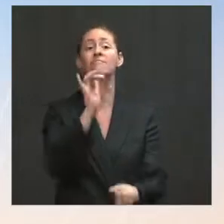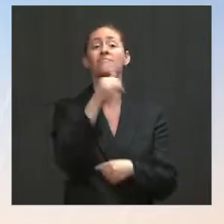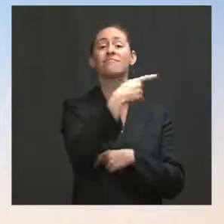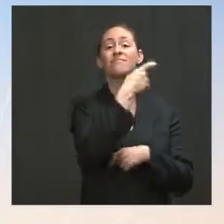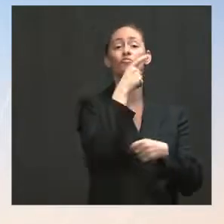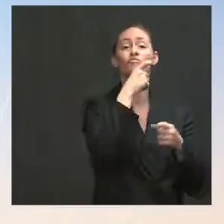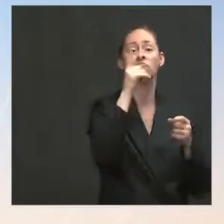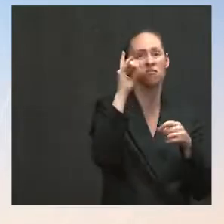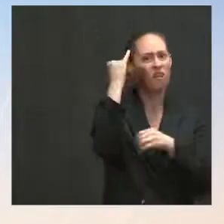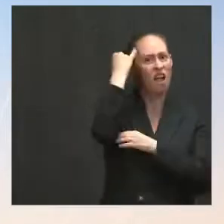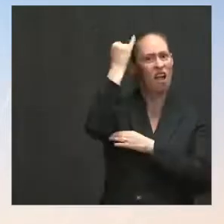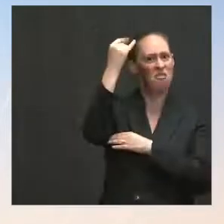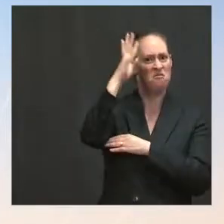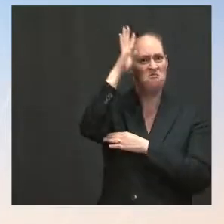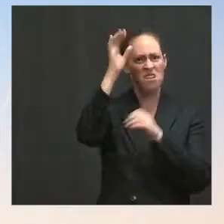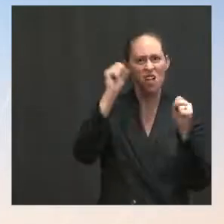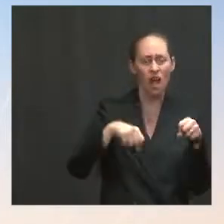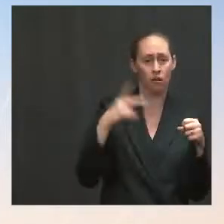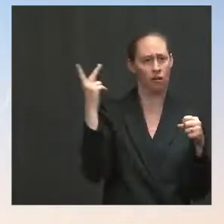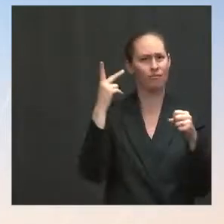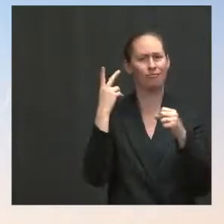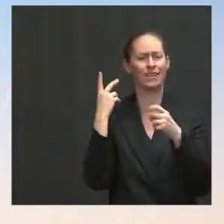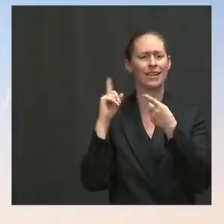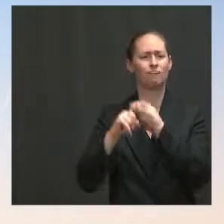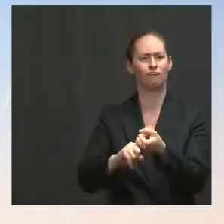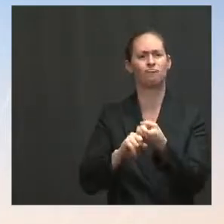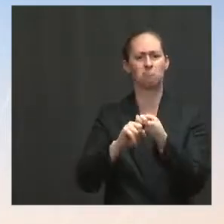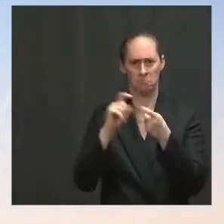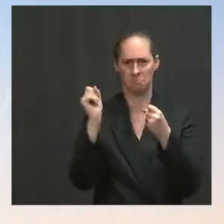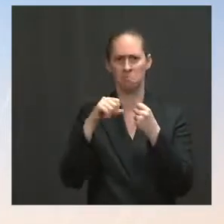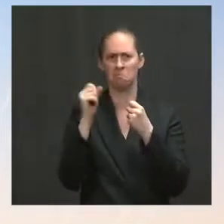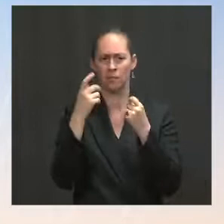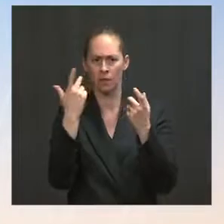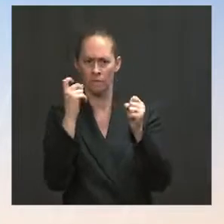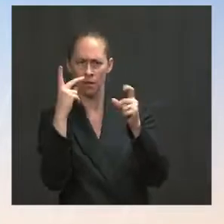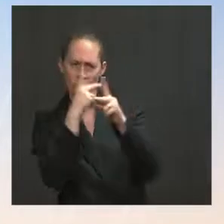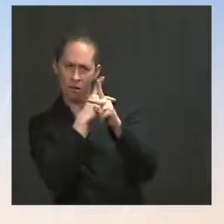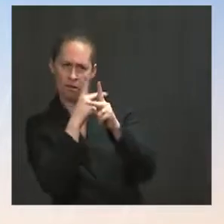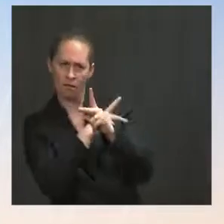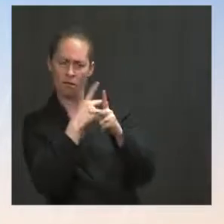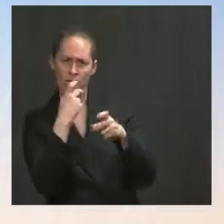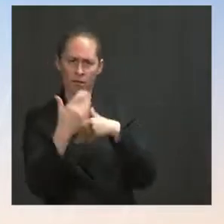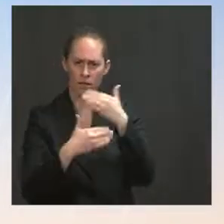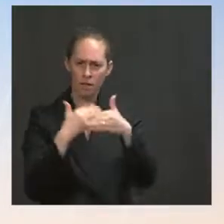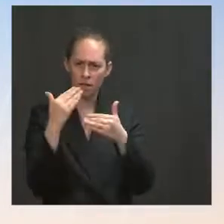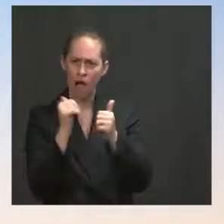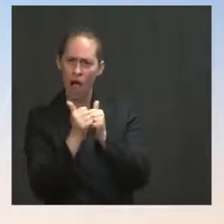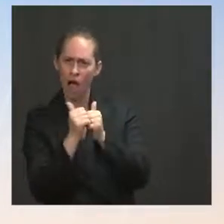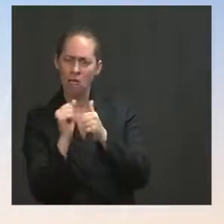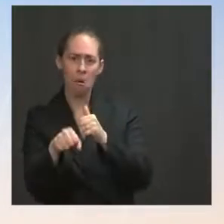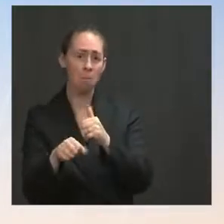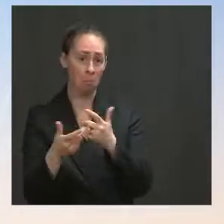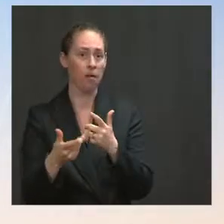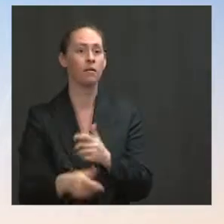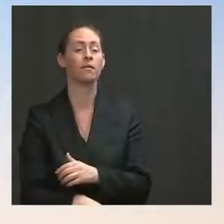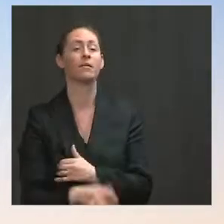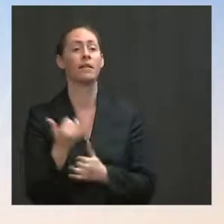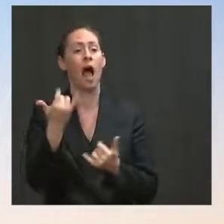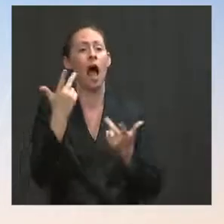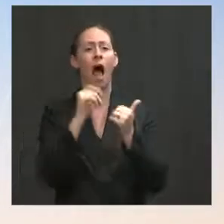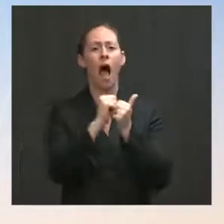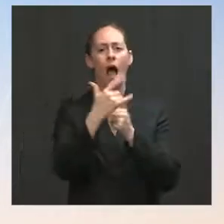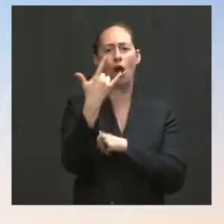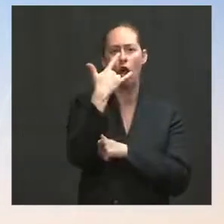administration, an important partner as we work to get our agenda moving forward. I will say, though, in terms of how this works,